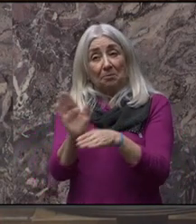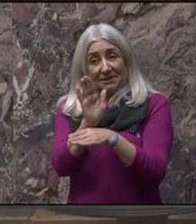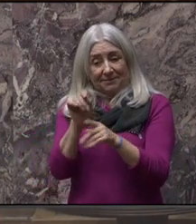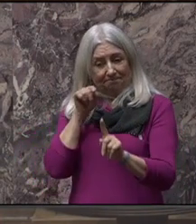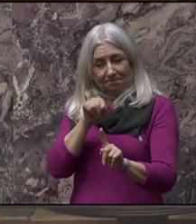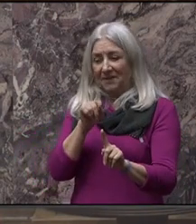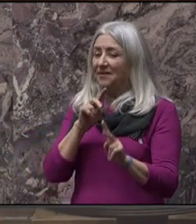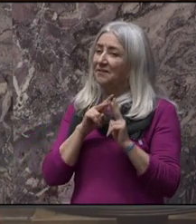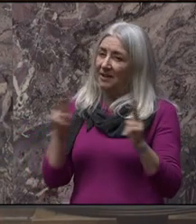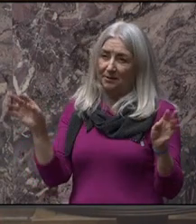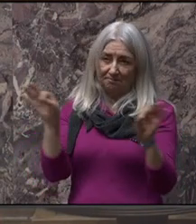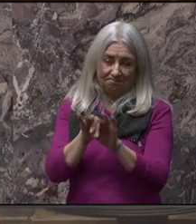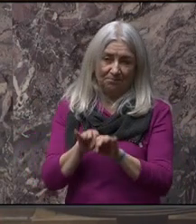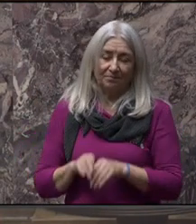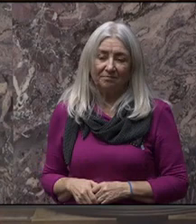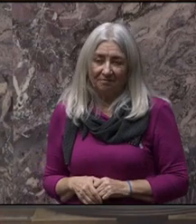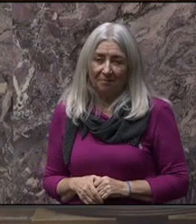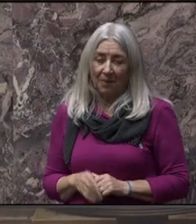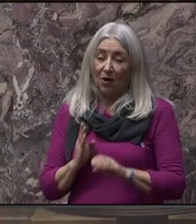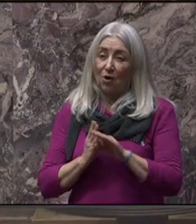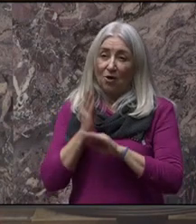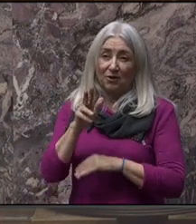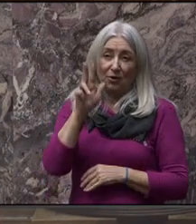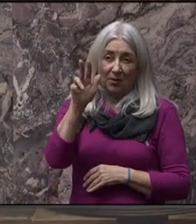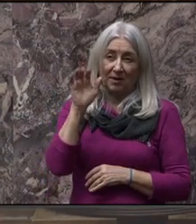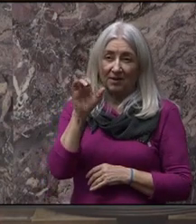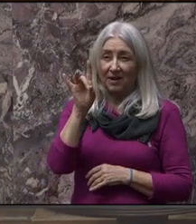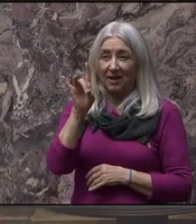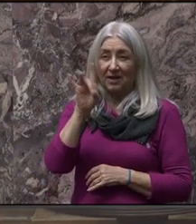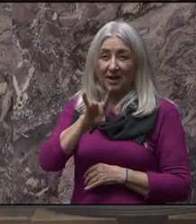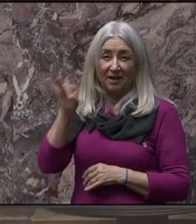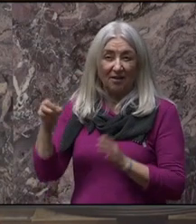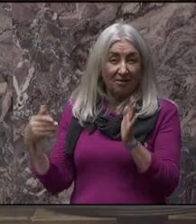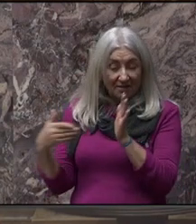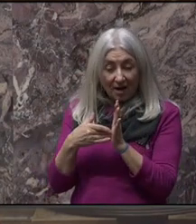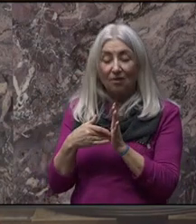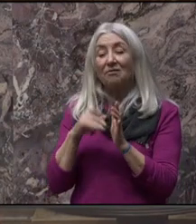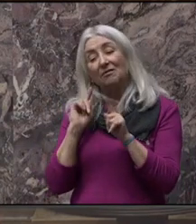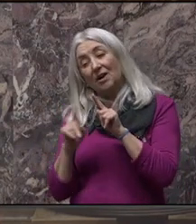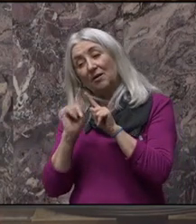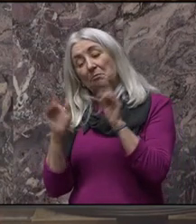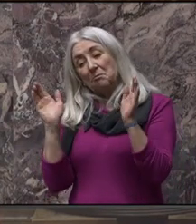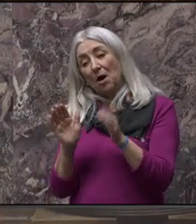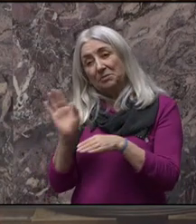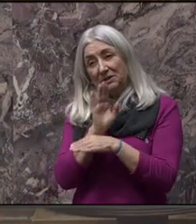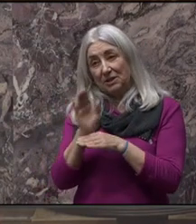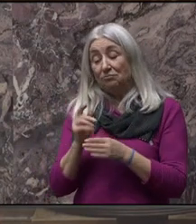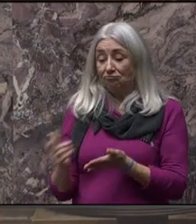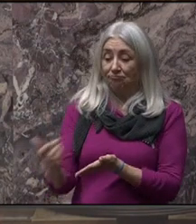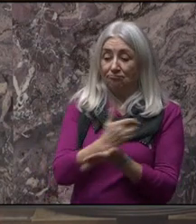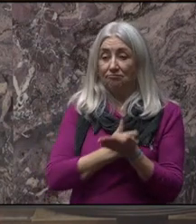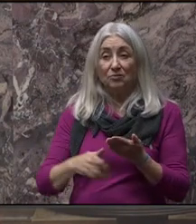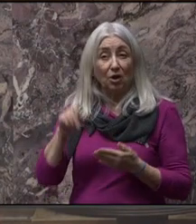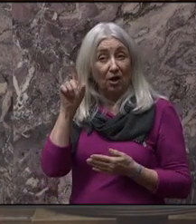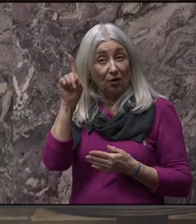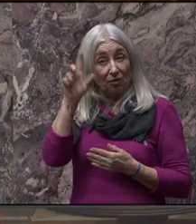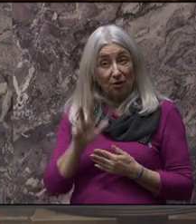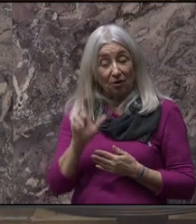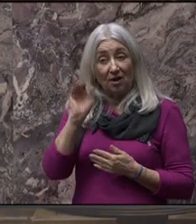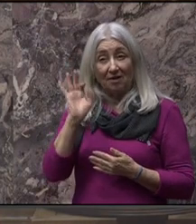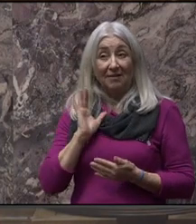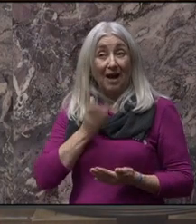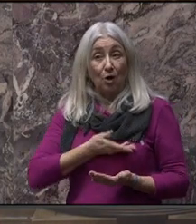economy. Over 388,000 small businesses are responsible for a third of British Columbia's